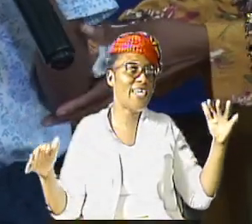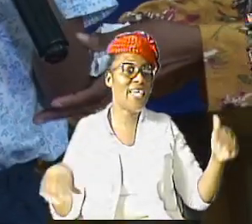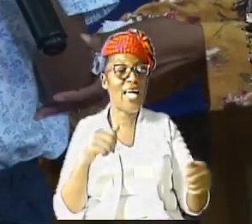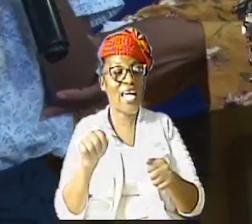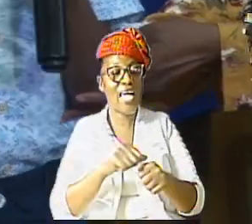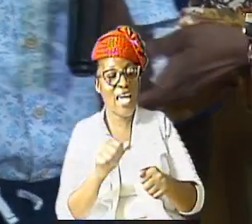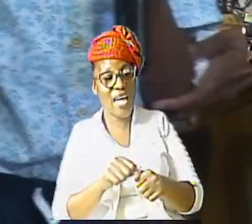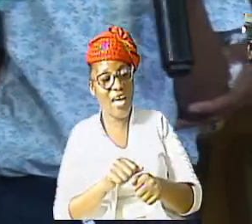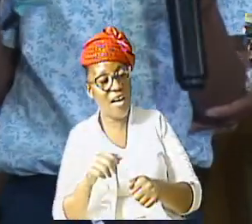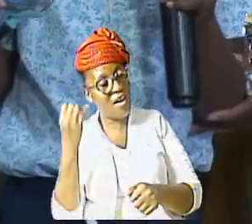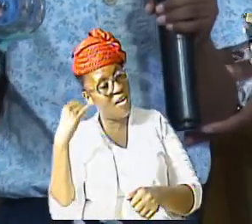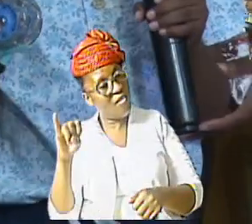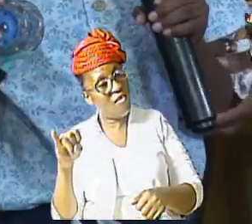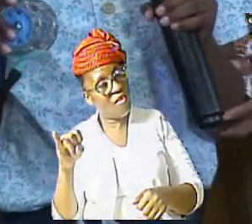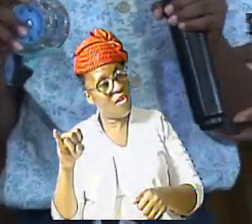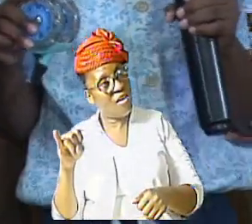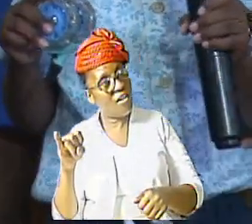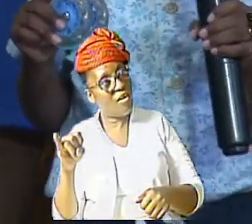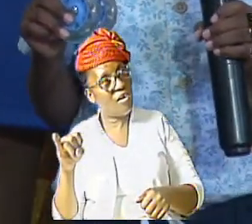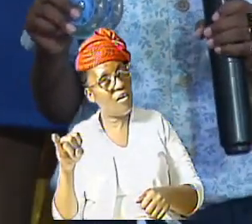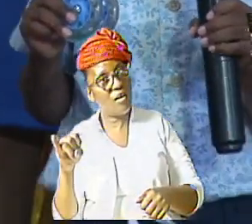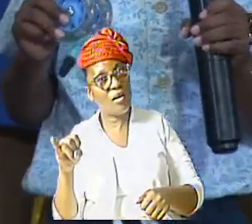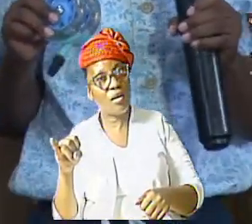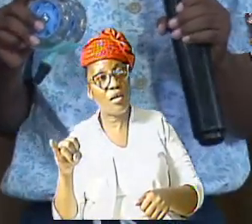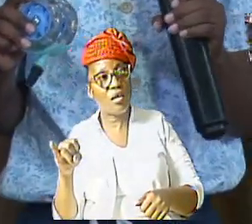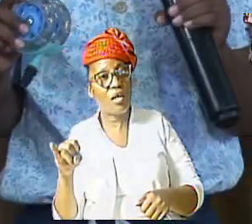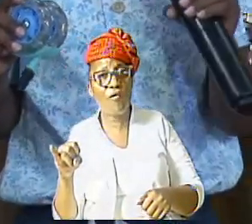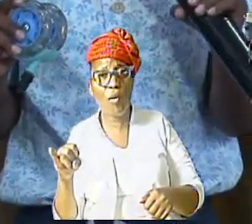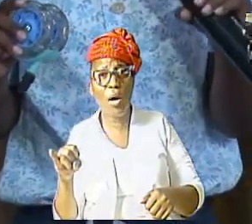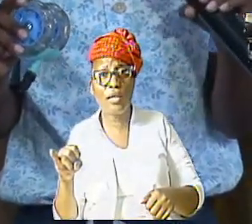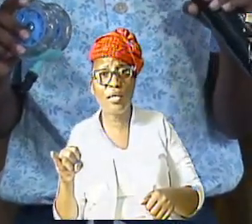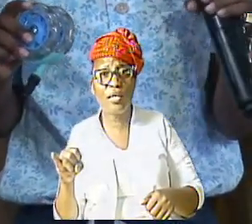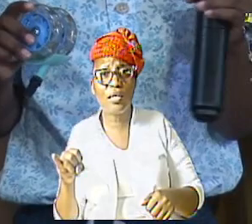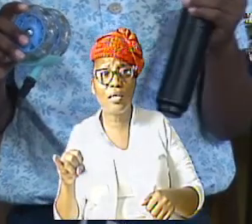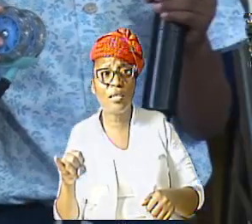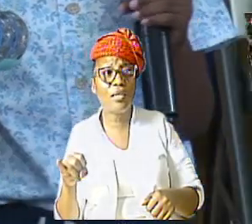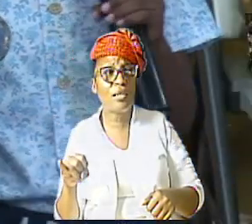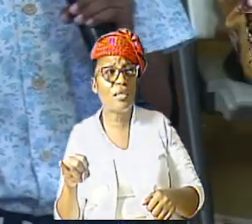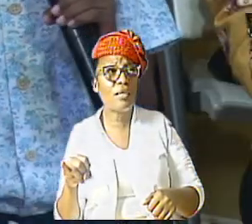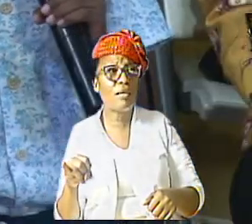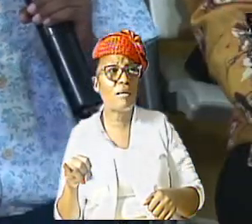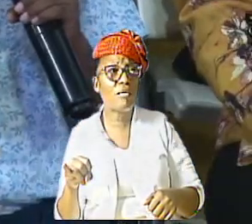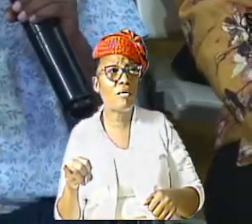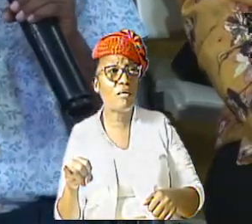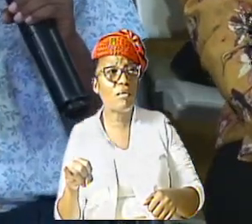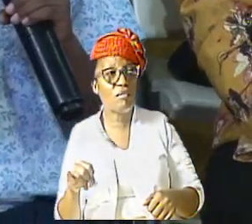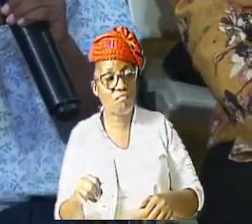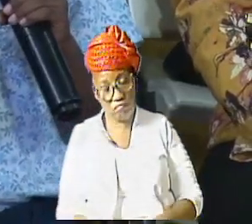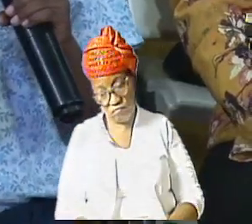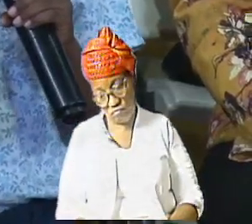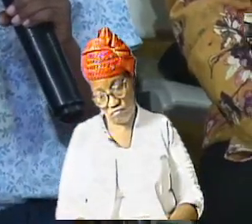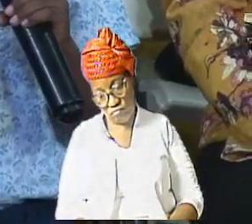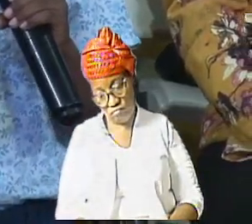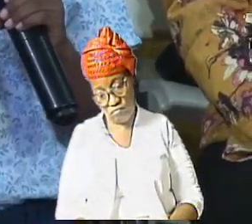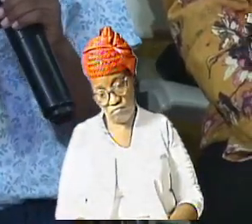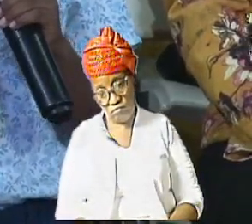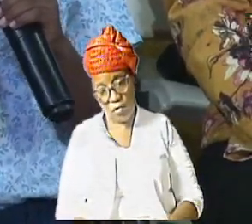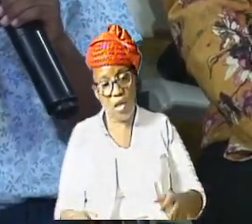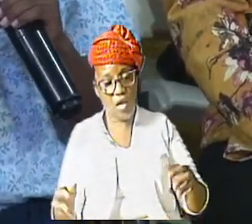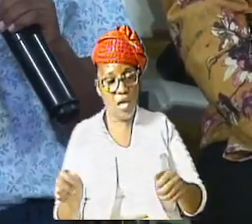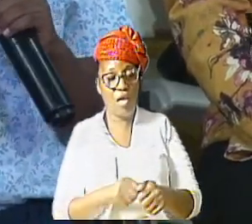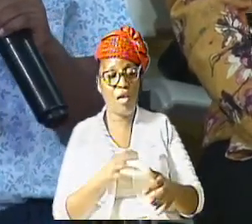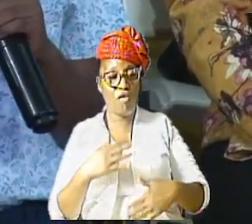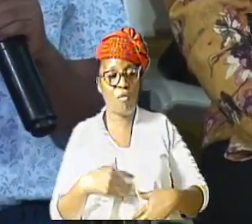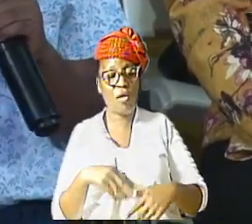smiling. If you ought to wear a frown, turn upside down. Everybody ought